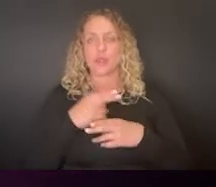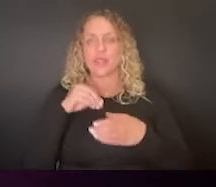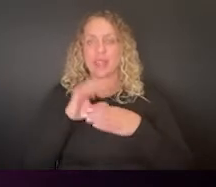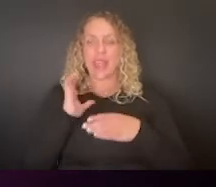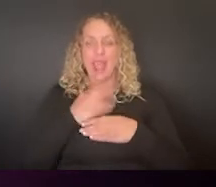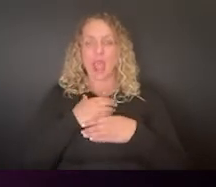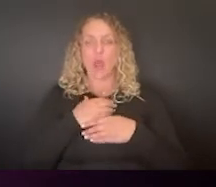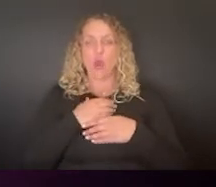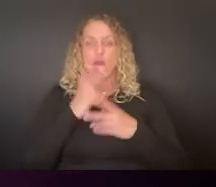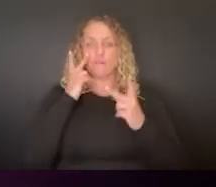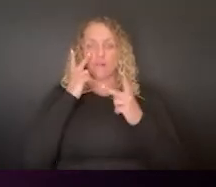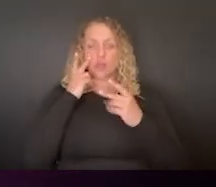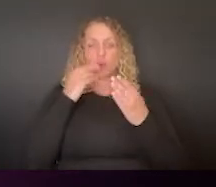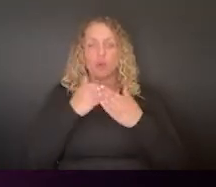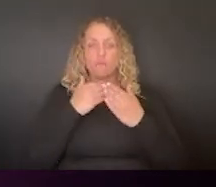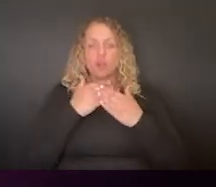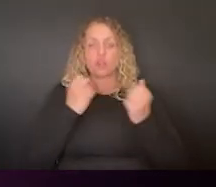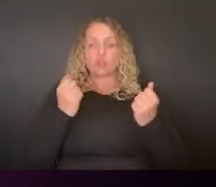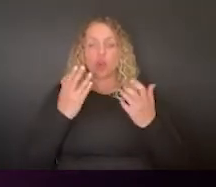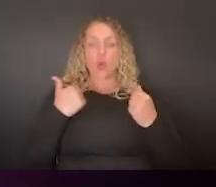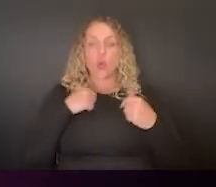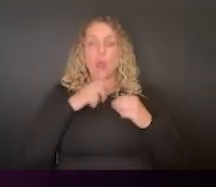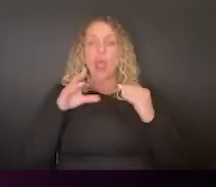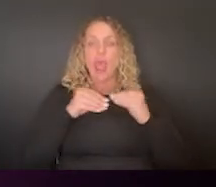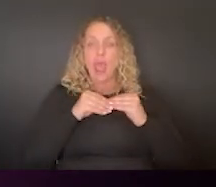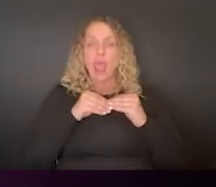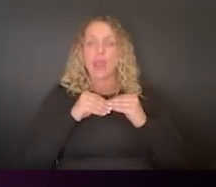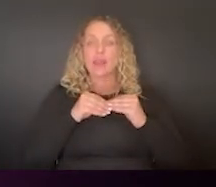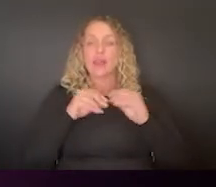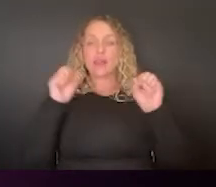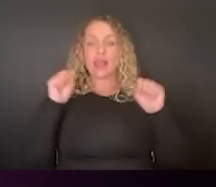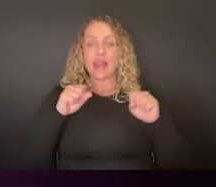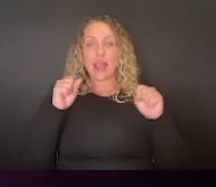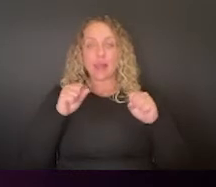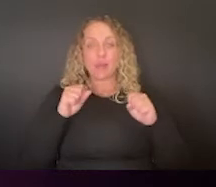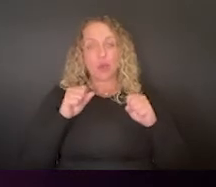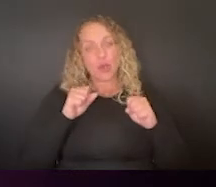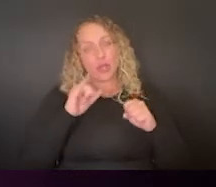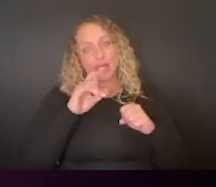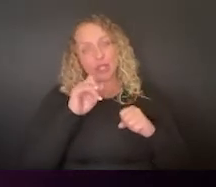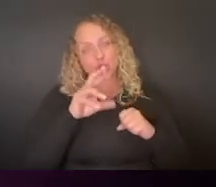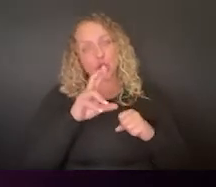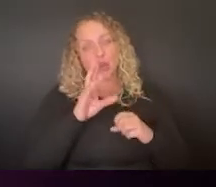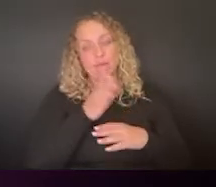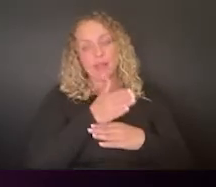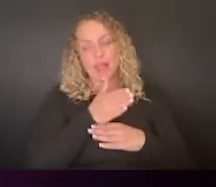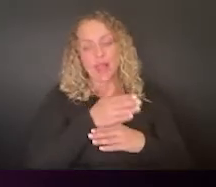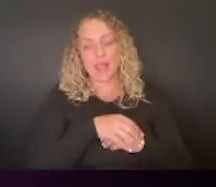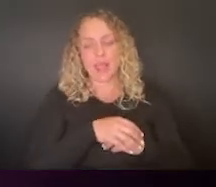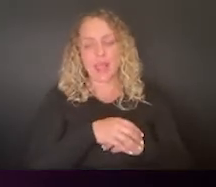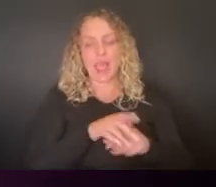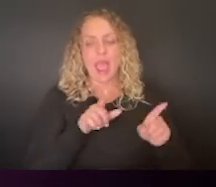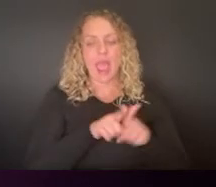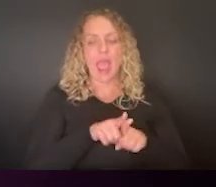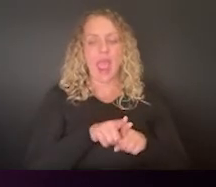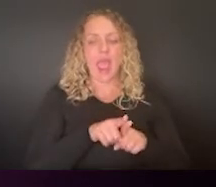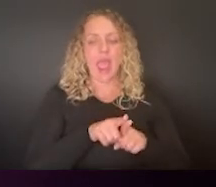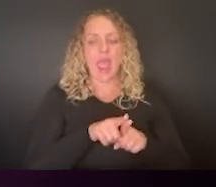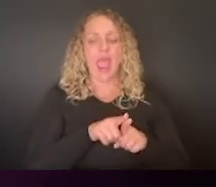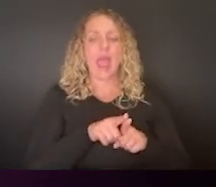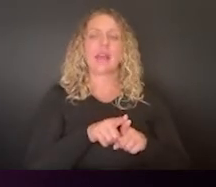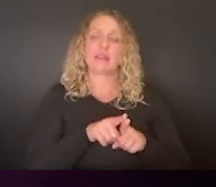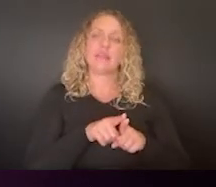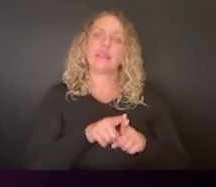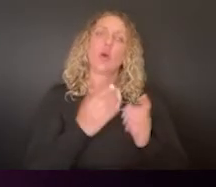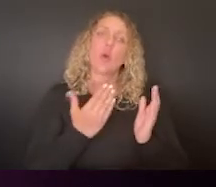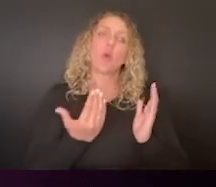Inter, which was a beautiful variable font. And we were going to use that in our visual refresh. So we